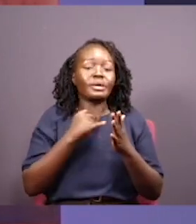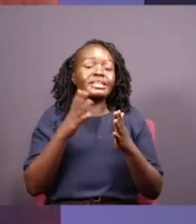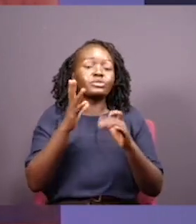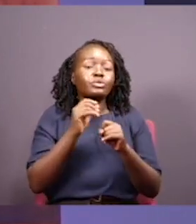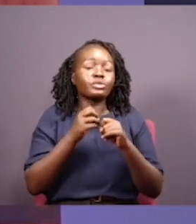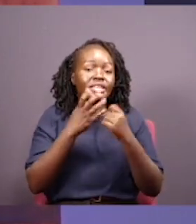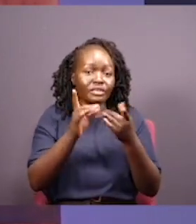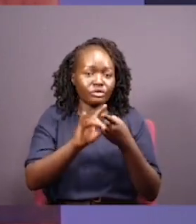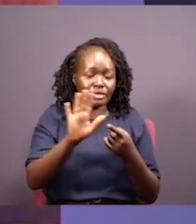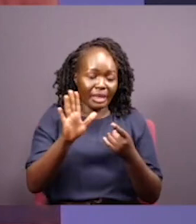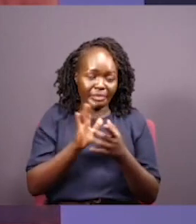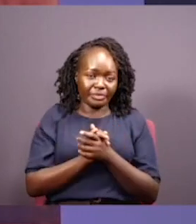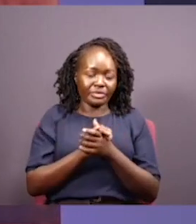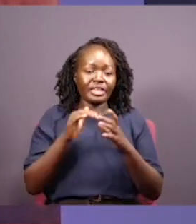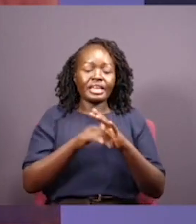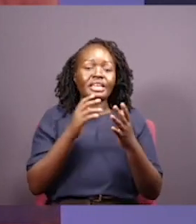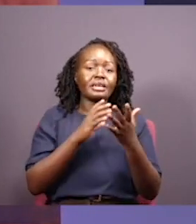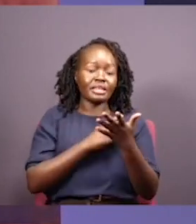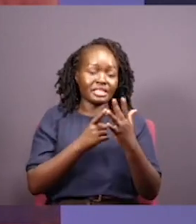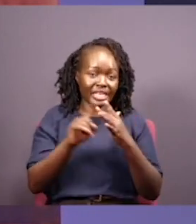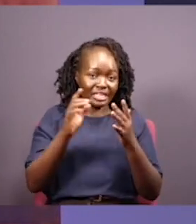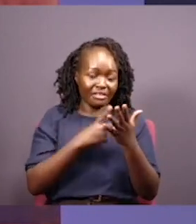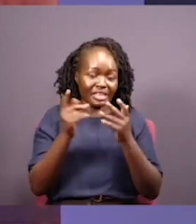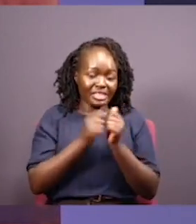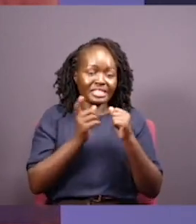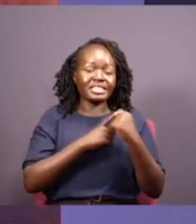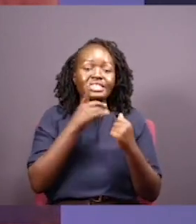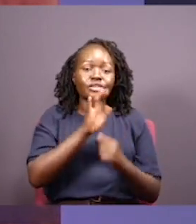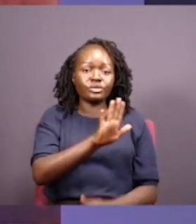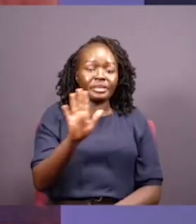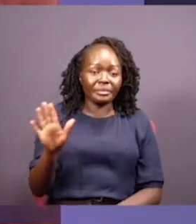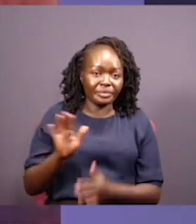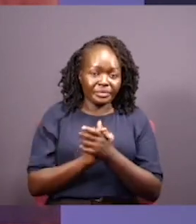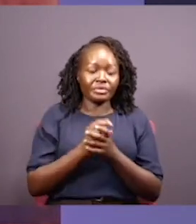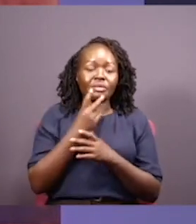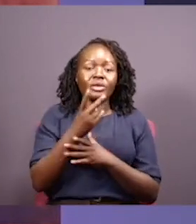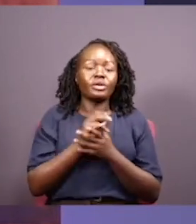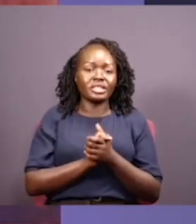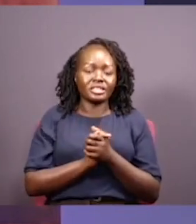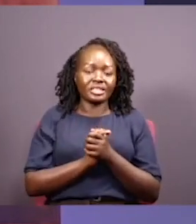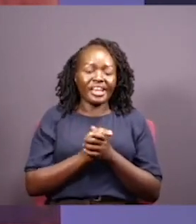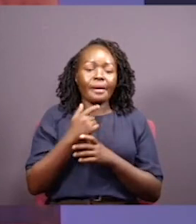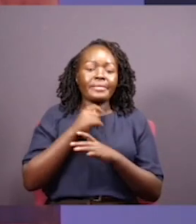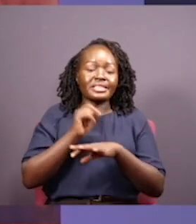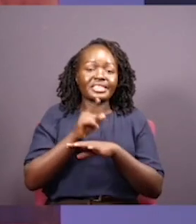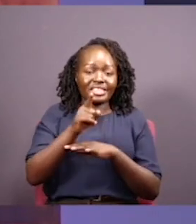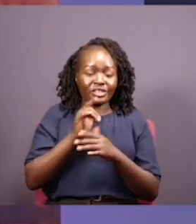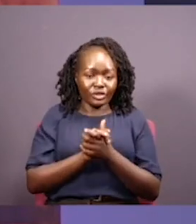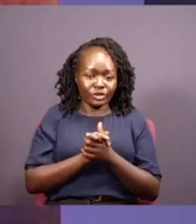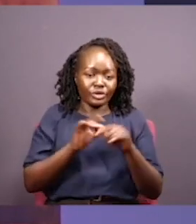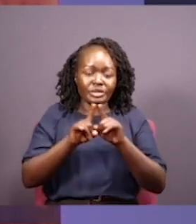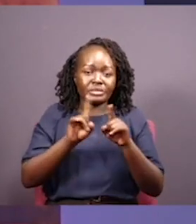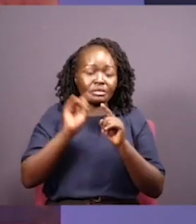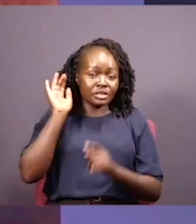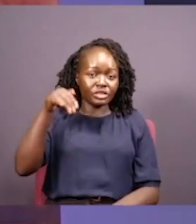beginning of verse 16. He said to his disciples, "Behold, I'm sending you like sheep